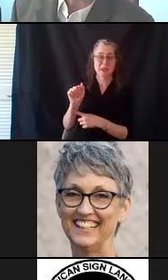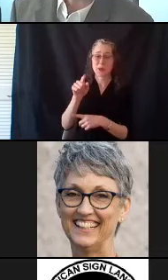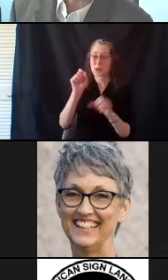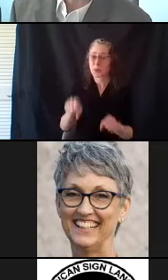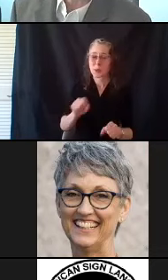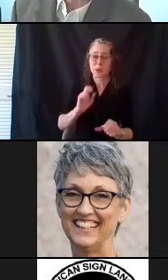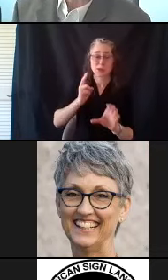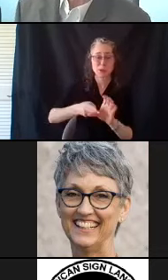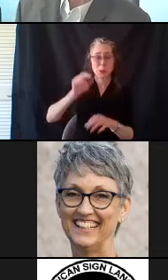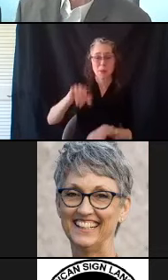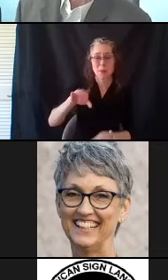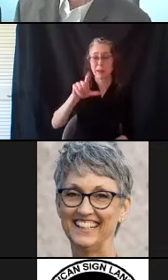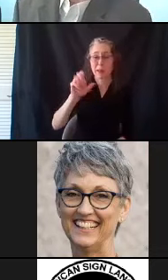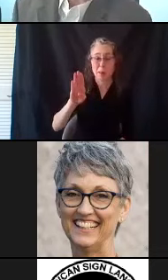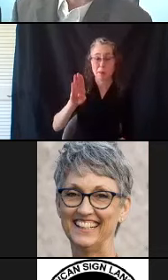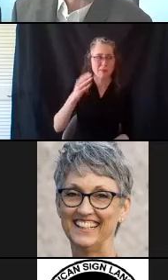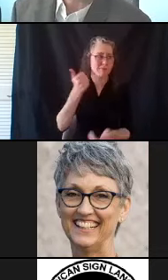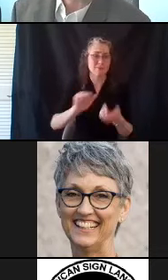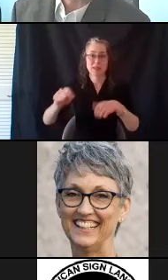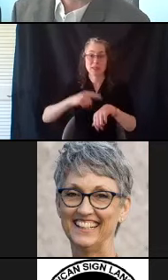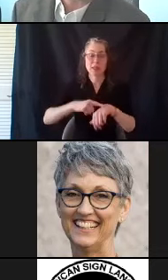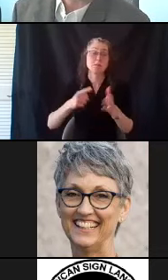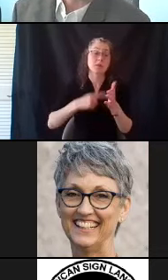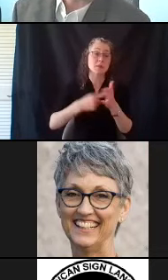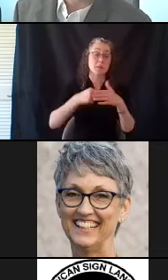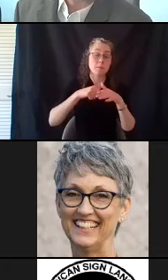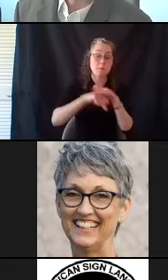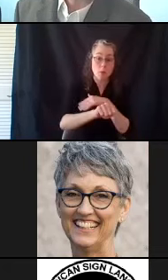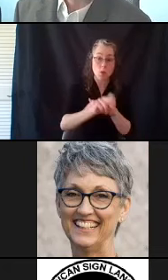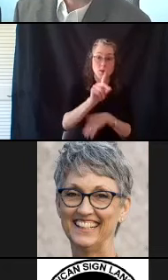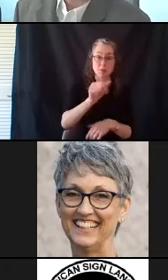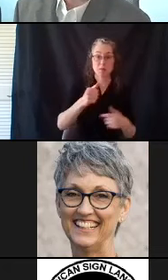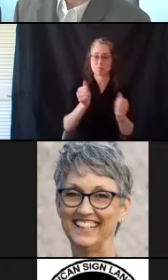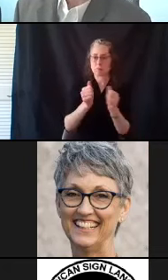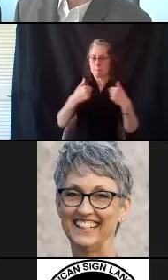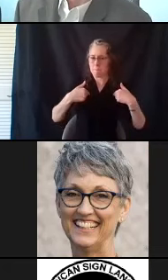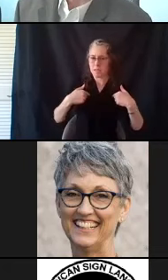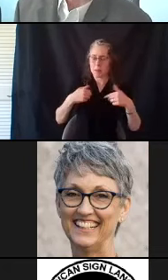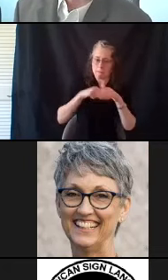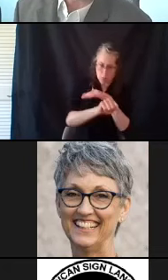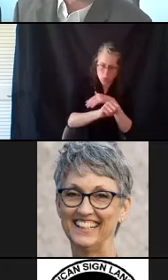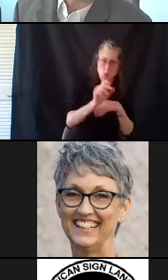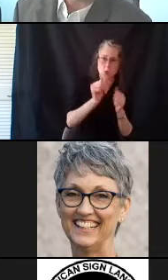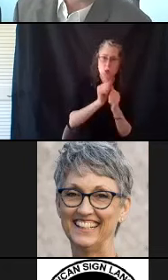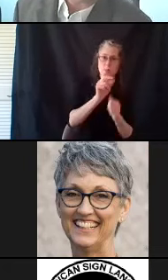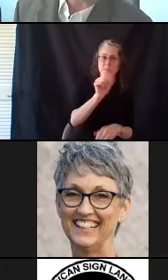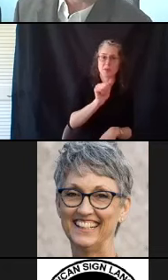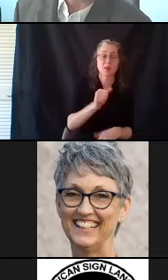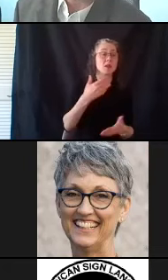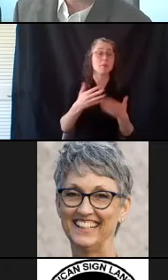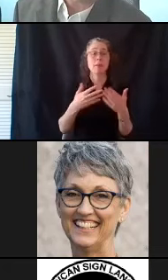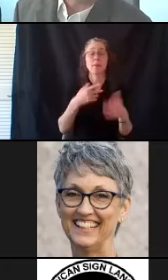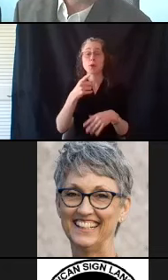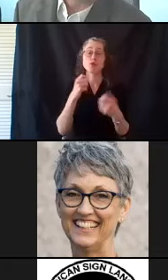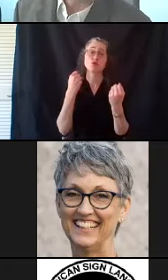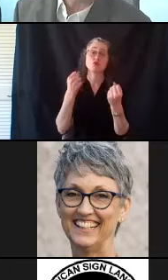anytime. Either you're born with a disability like I was, or maybe you go out on the highway, I-35,